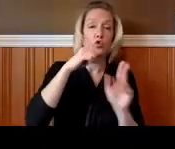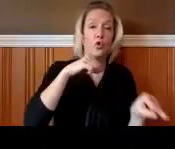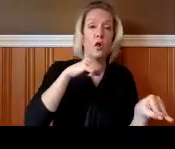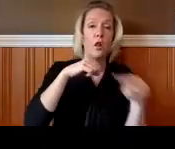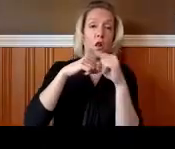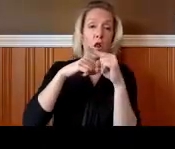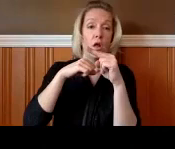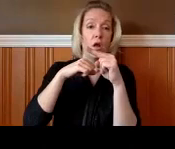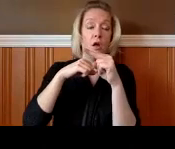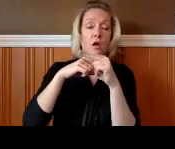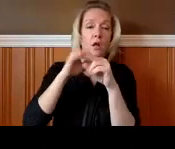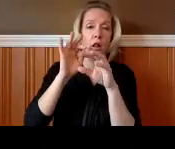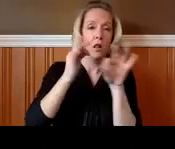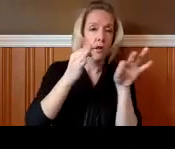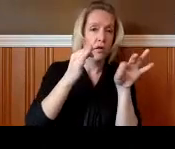about it.